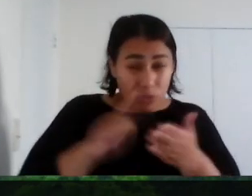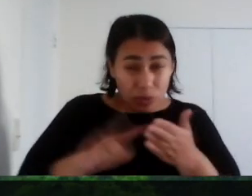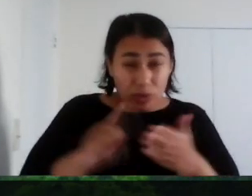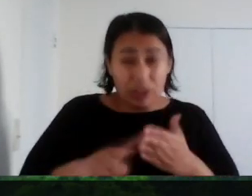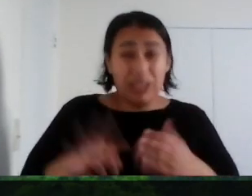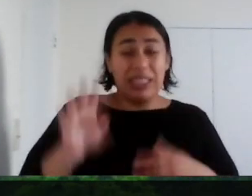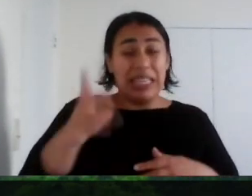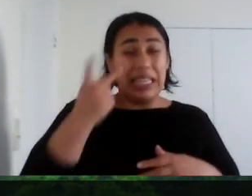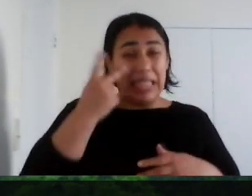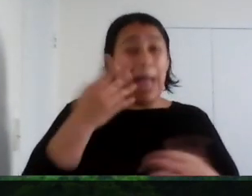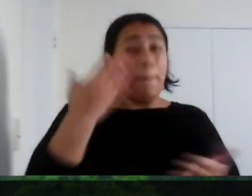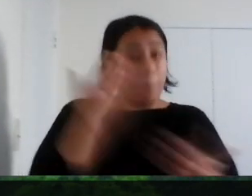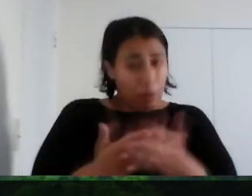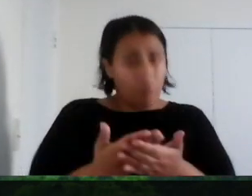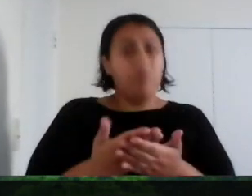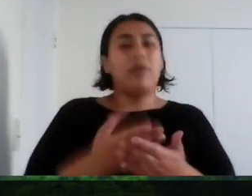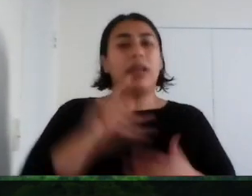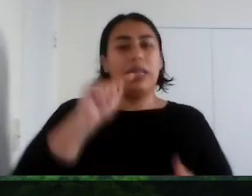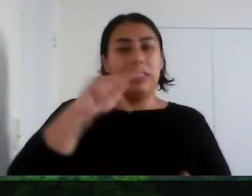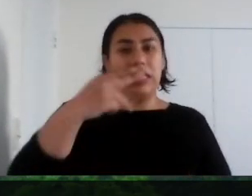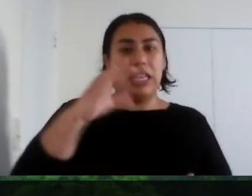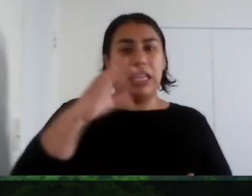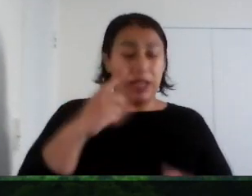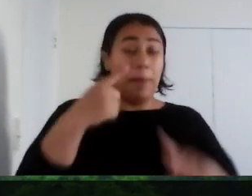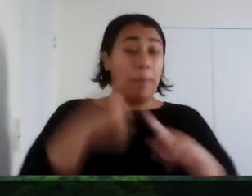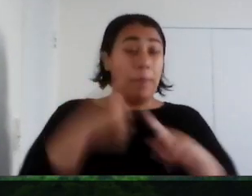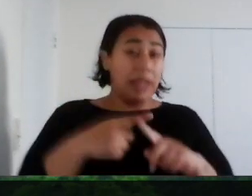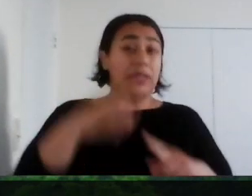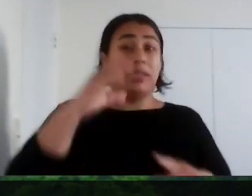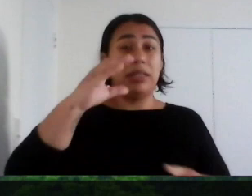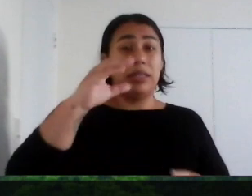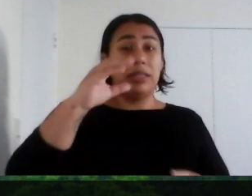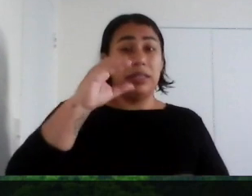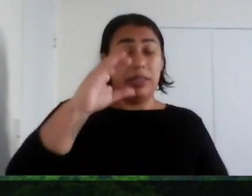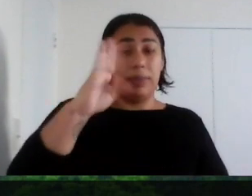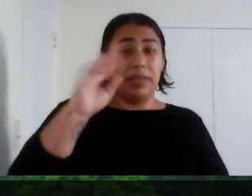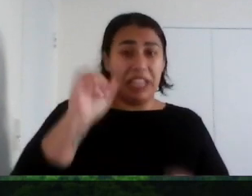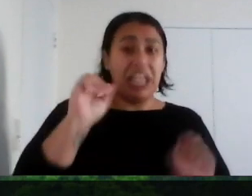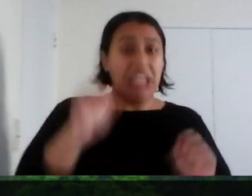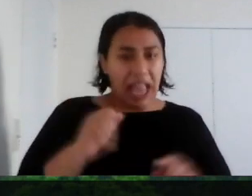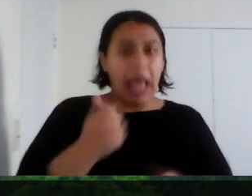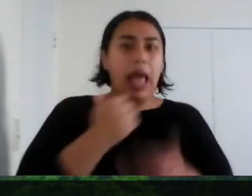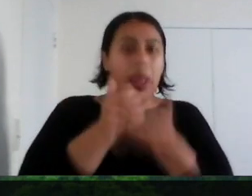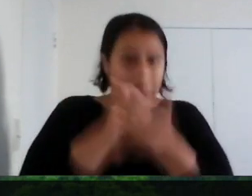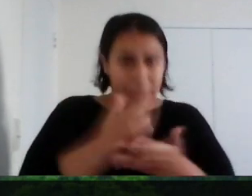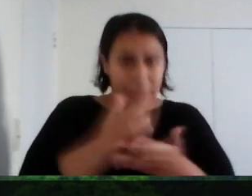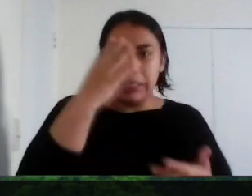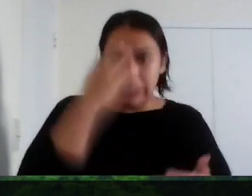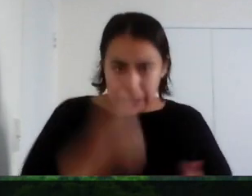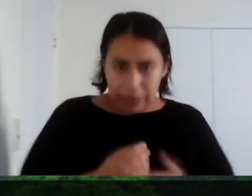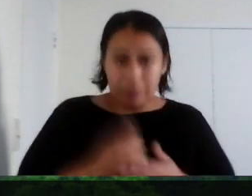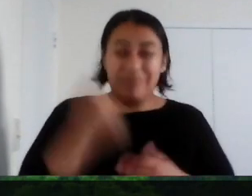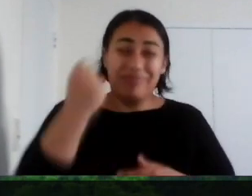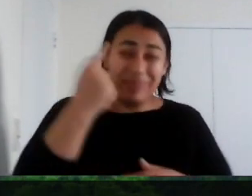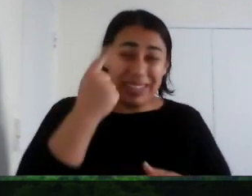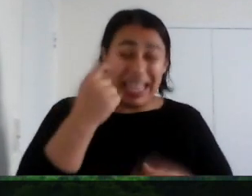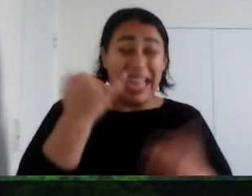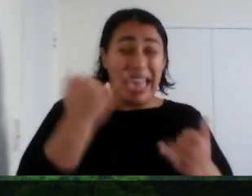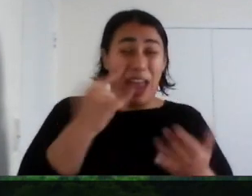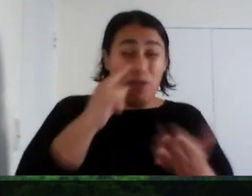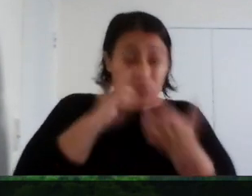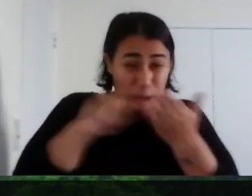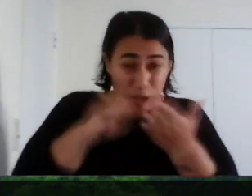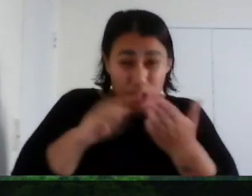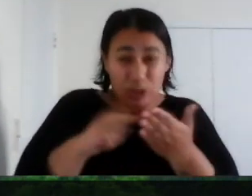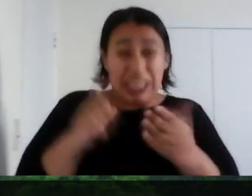result. Now, research shows a moderate amount of evidence that cannabis can be effective for sleep.